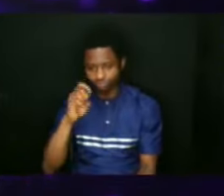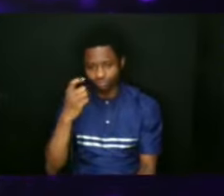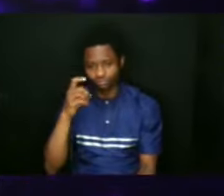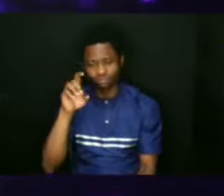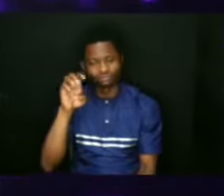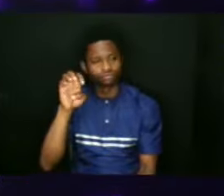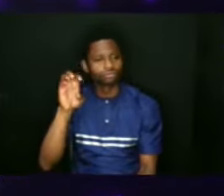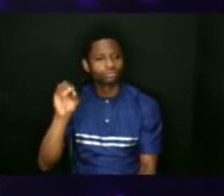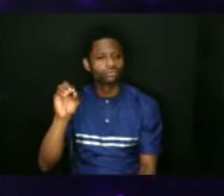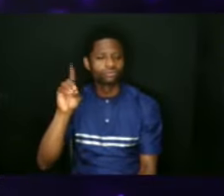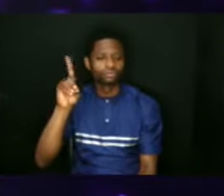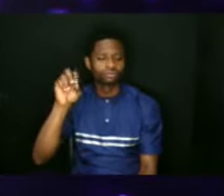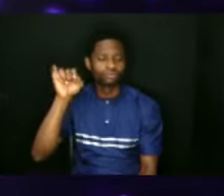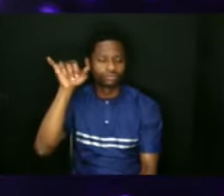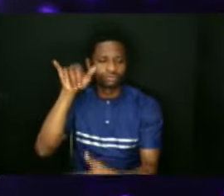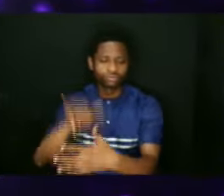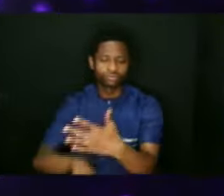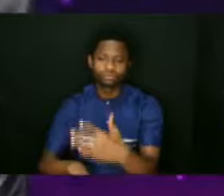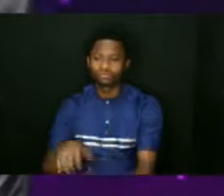28.